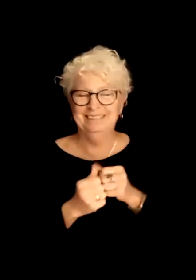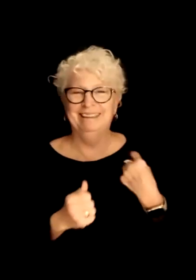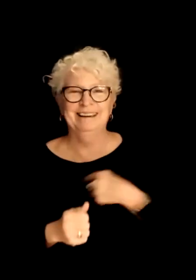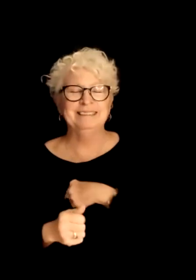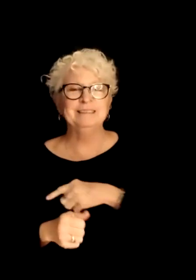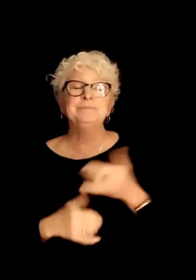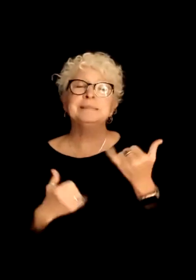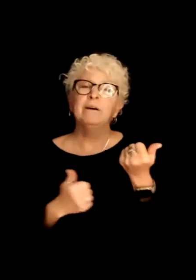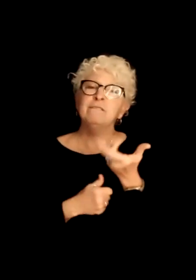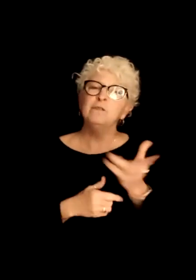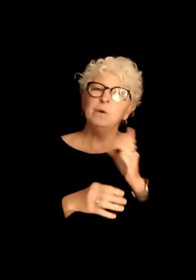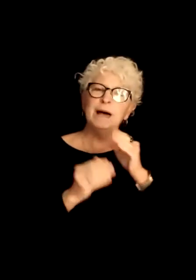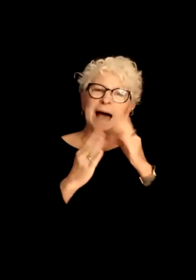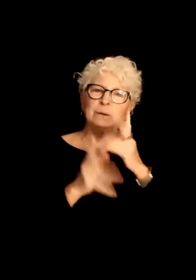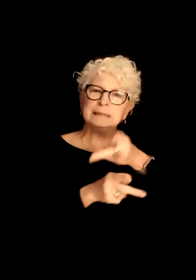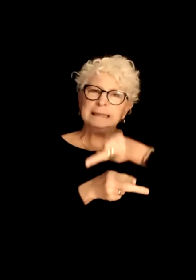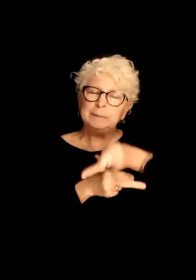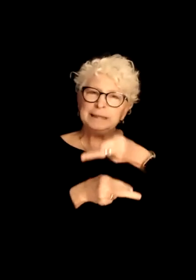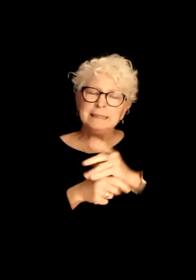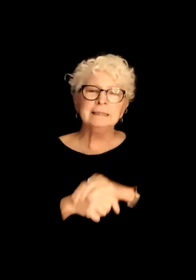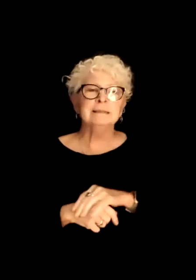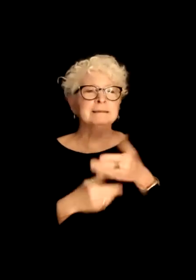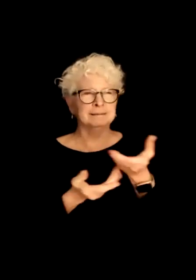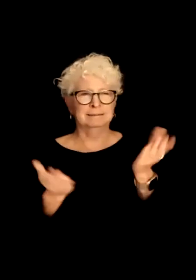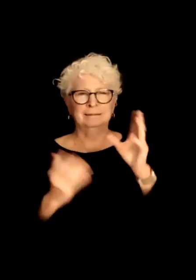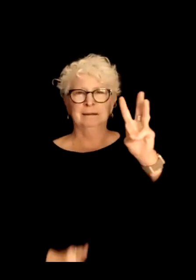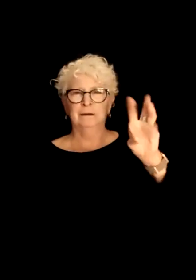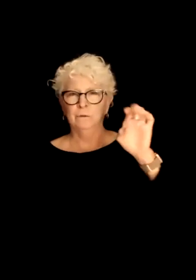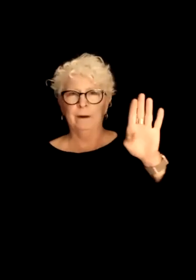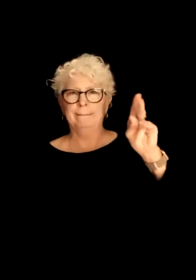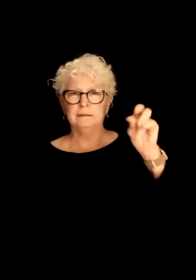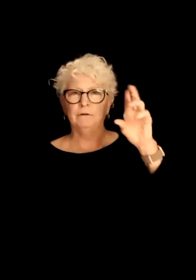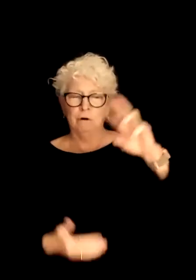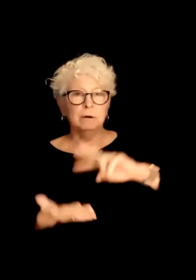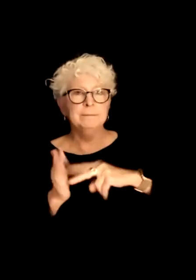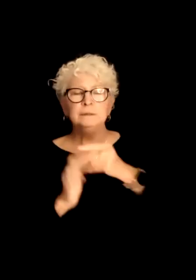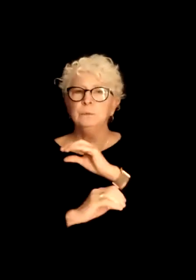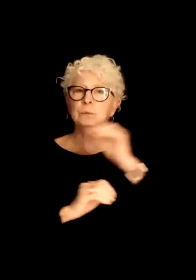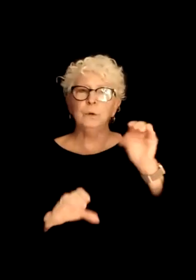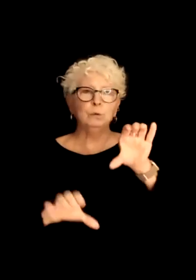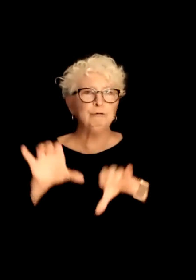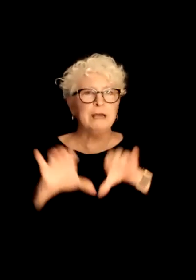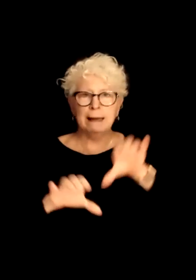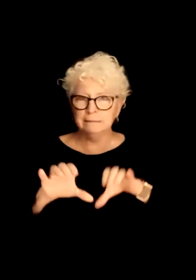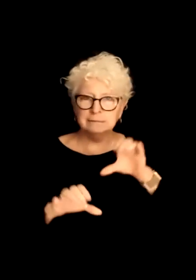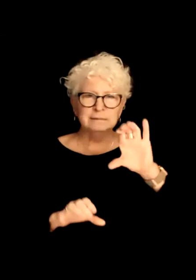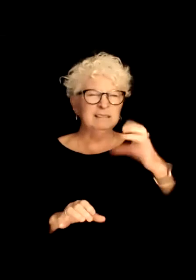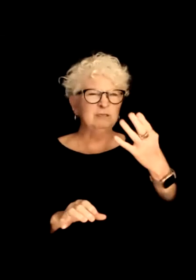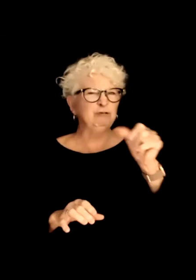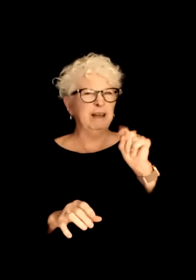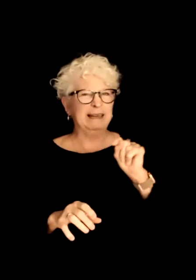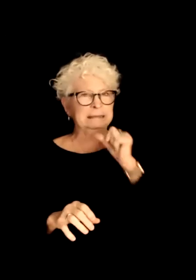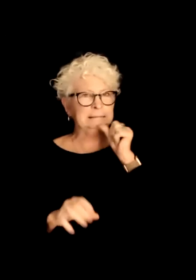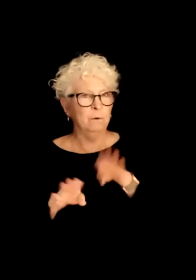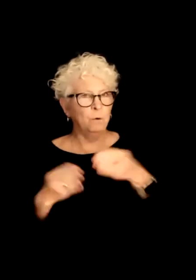this event. We're using a webinar format for this event, which means that there's no chat function available. However,